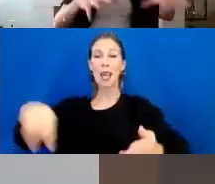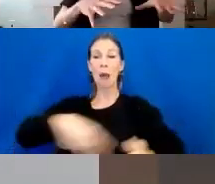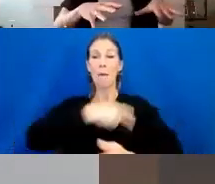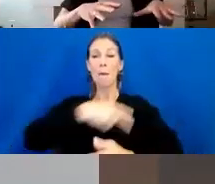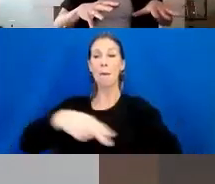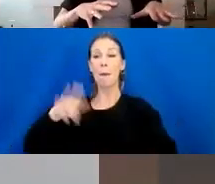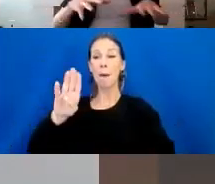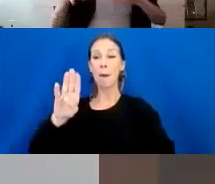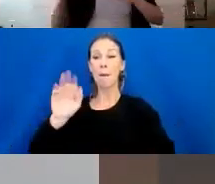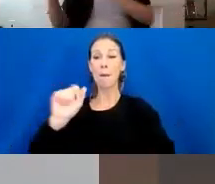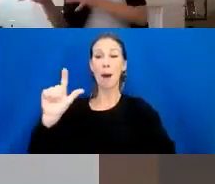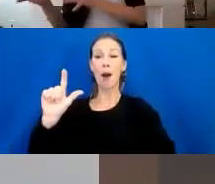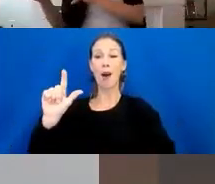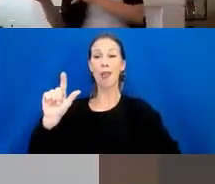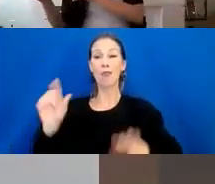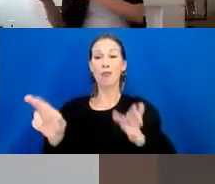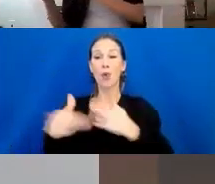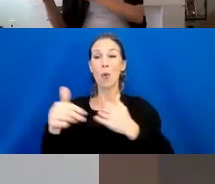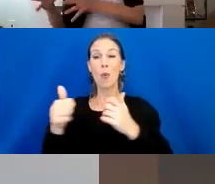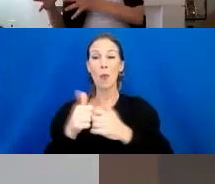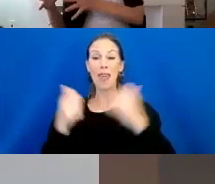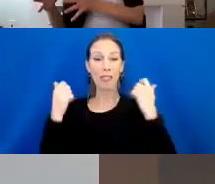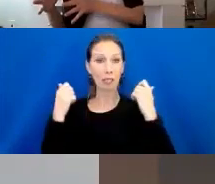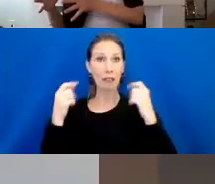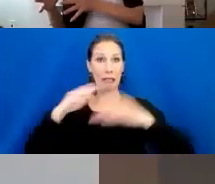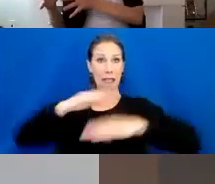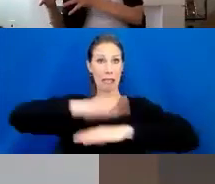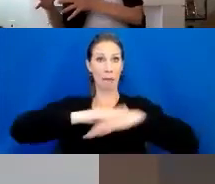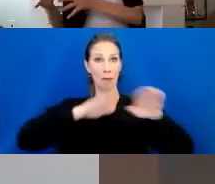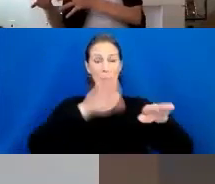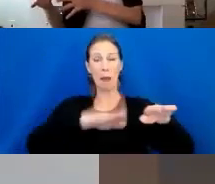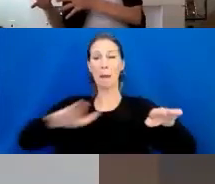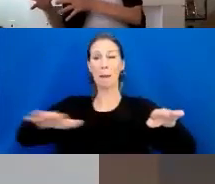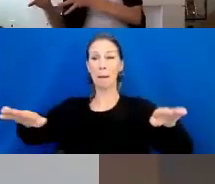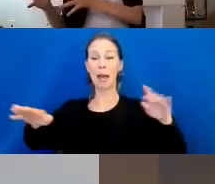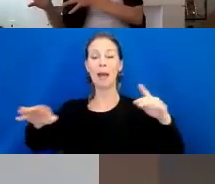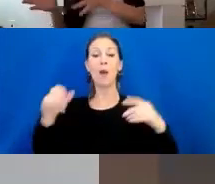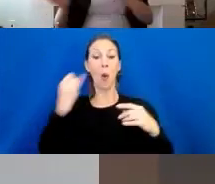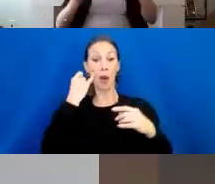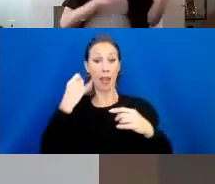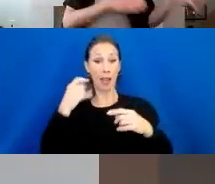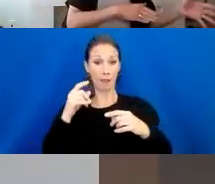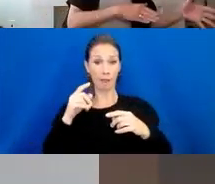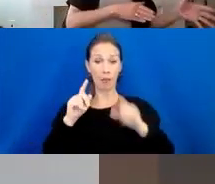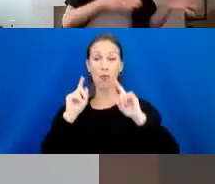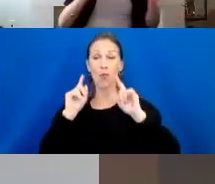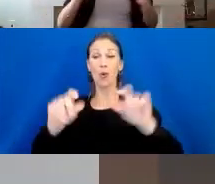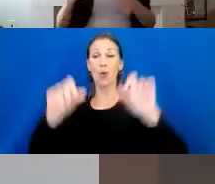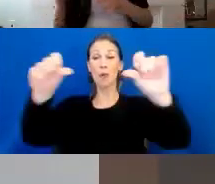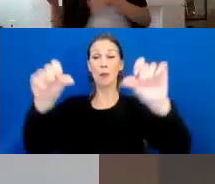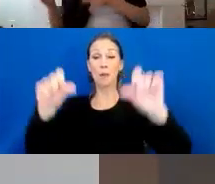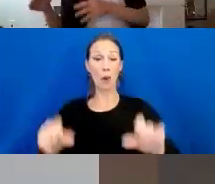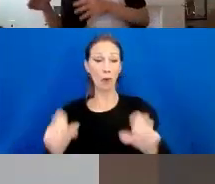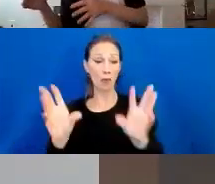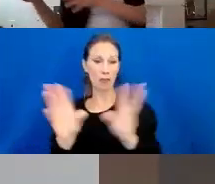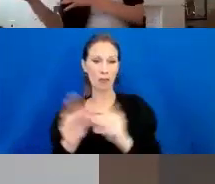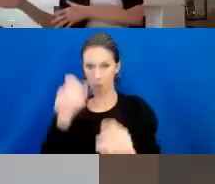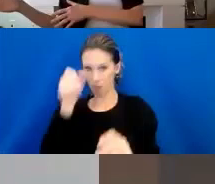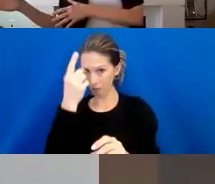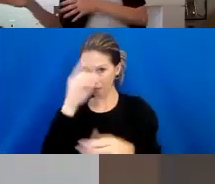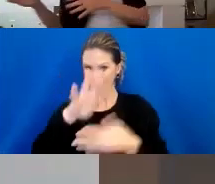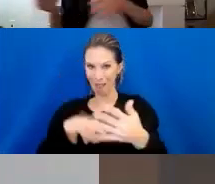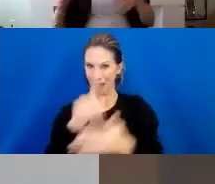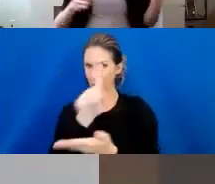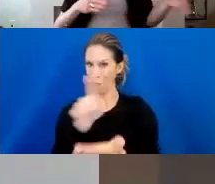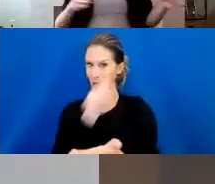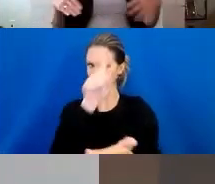that background noise, or if you were in a poster session, because we've made these 1 hour, so there are less concurrent